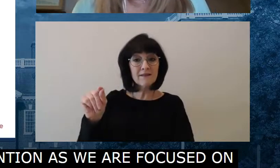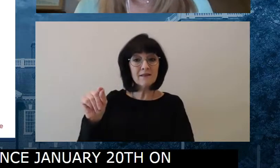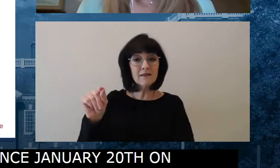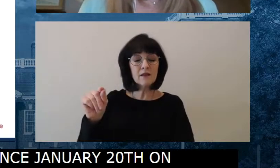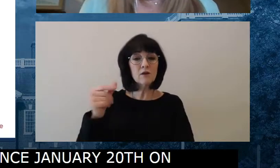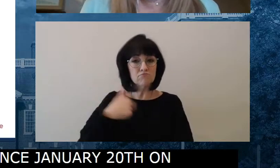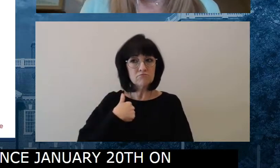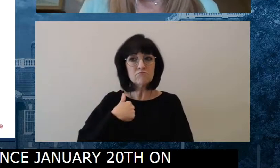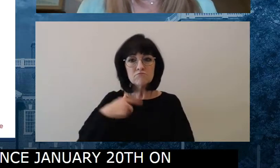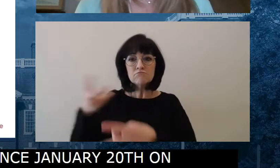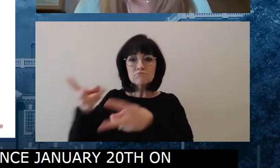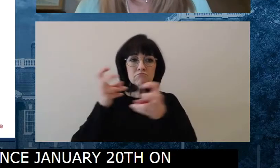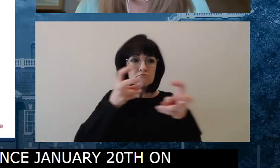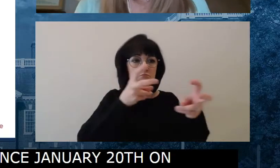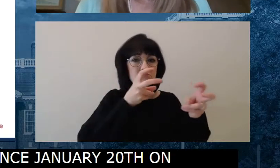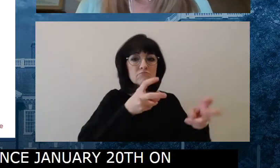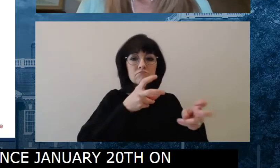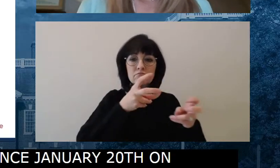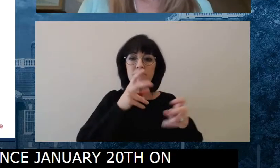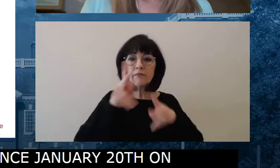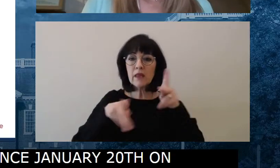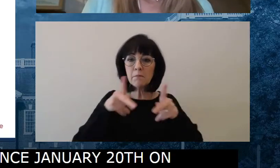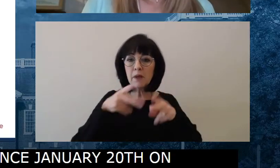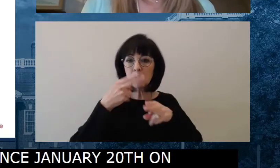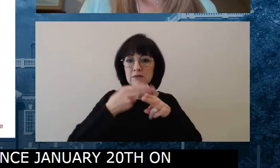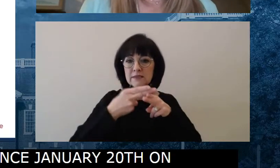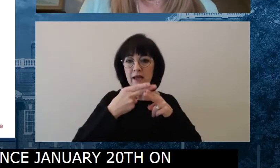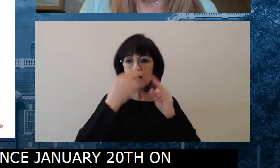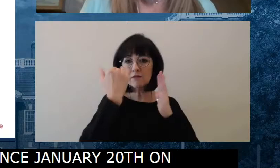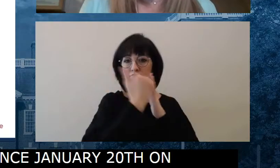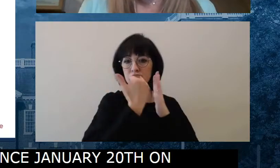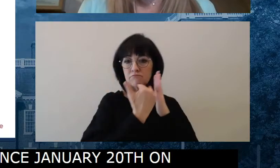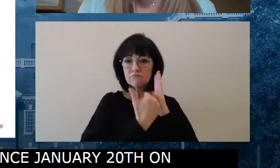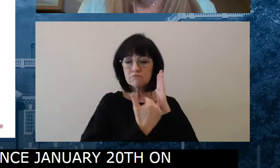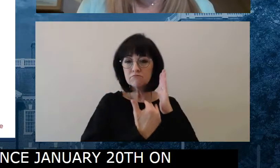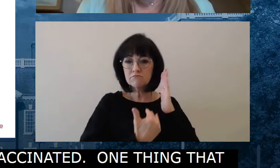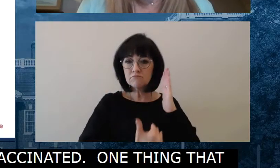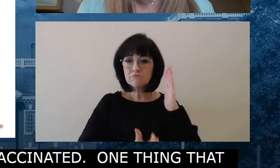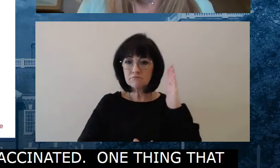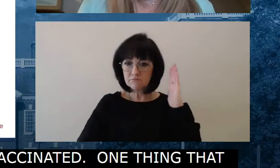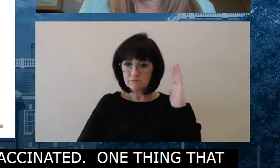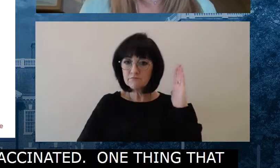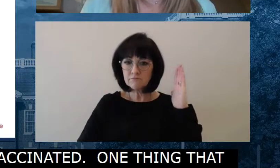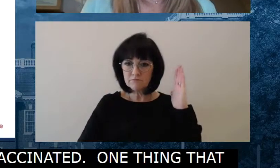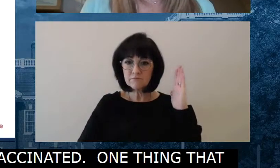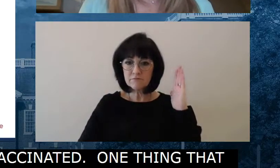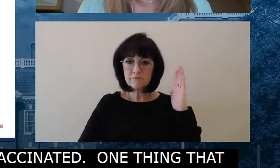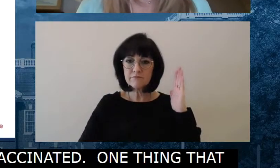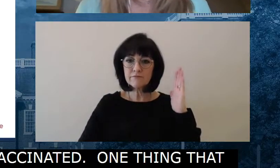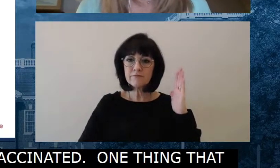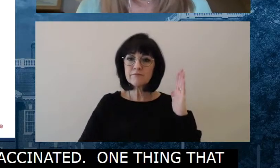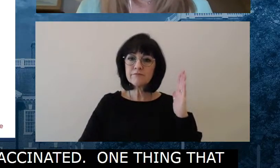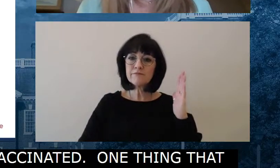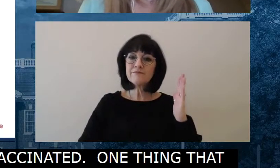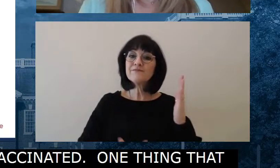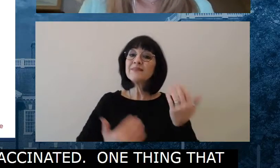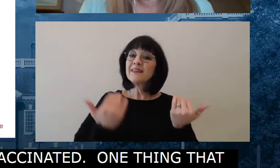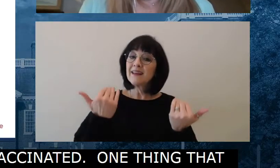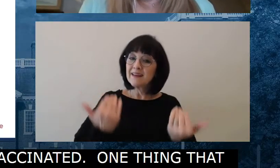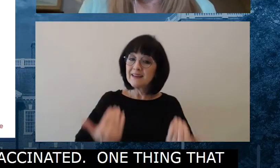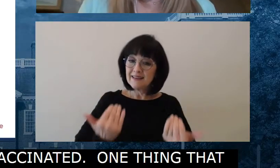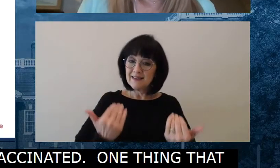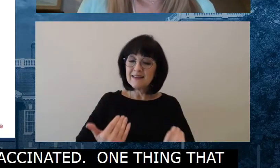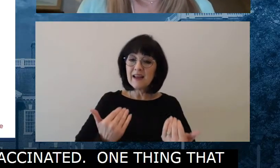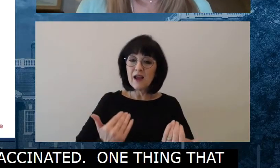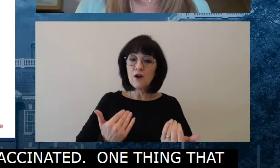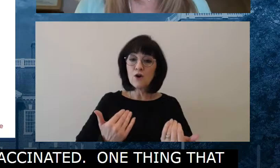list vaccinated. One thing that we are certainly seeing is a lot less individuals from the wait list now are signing